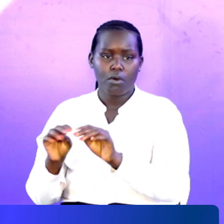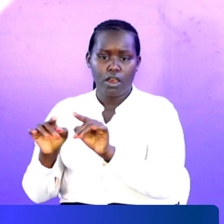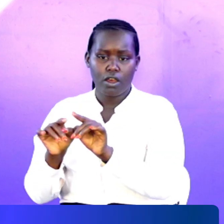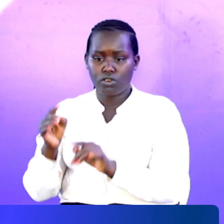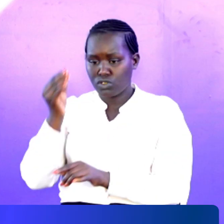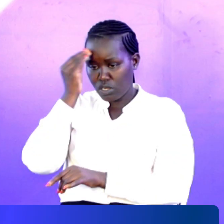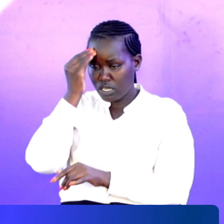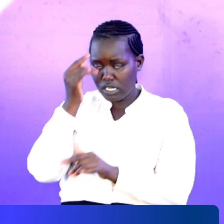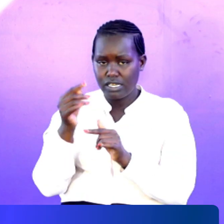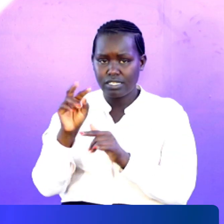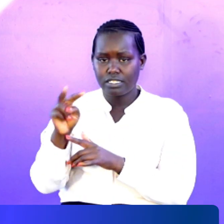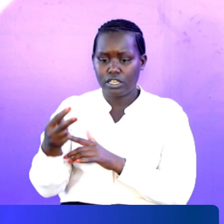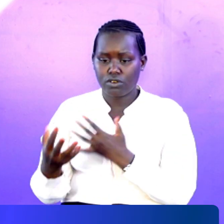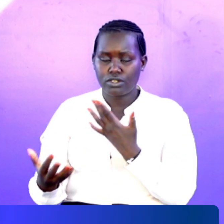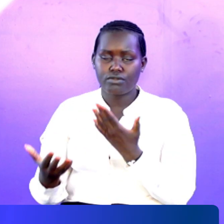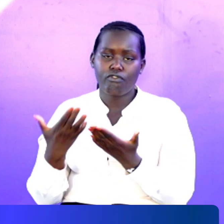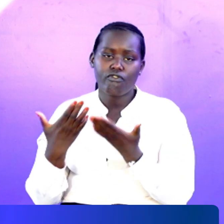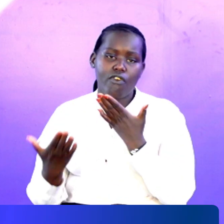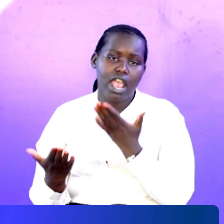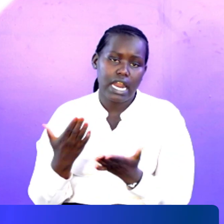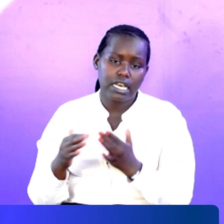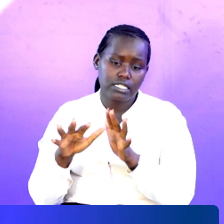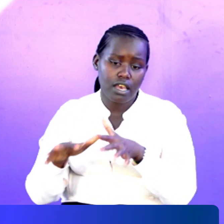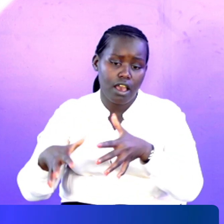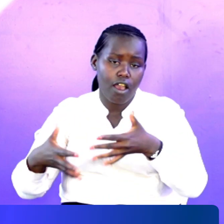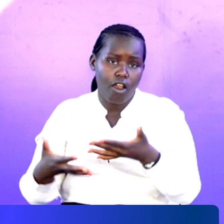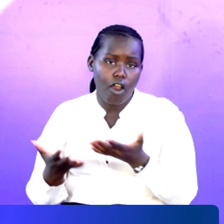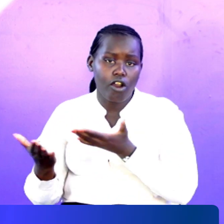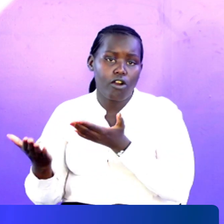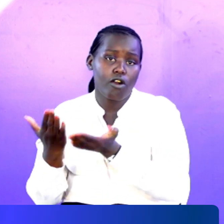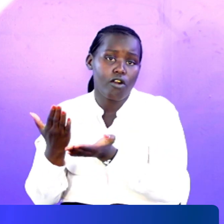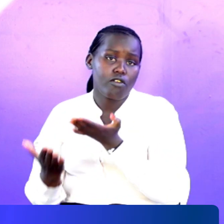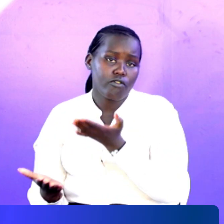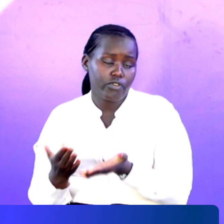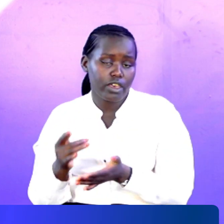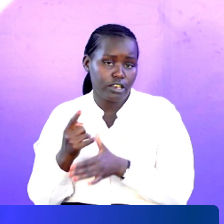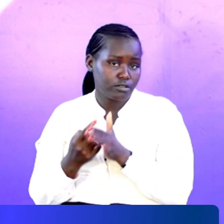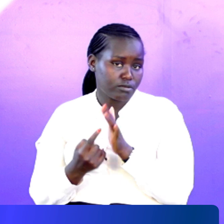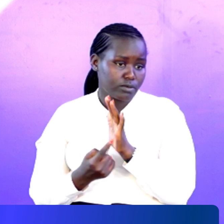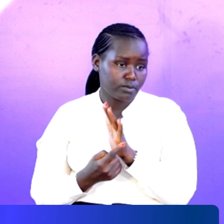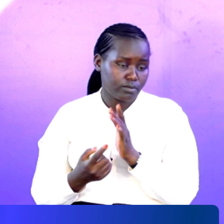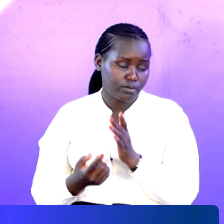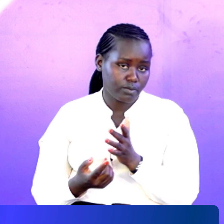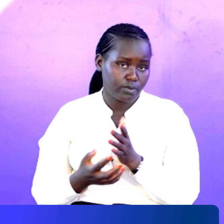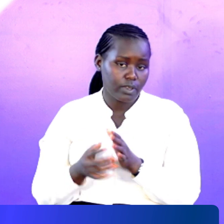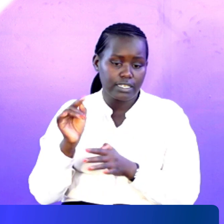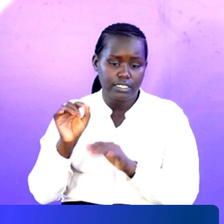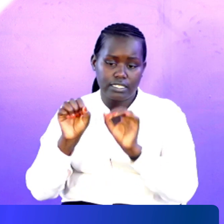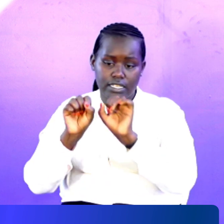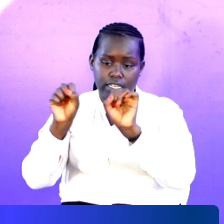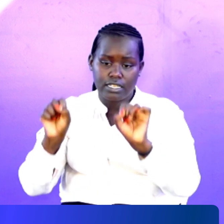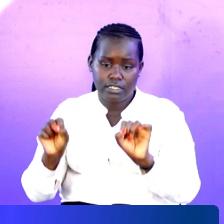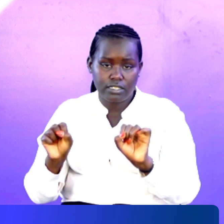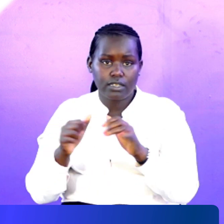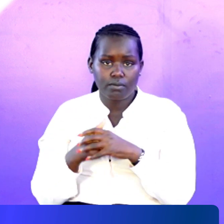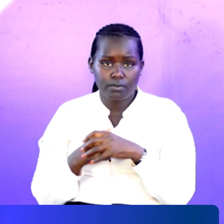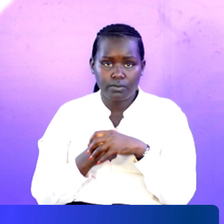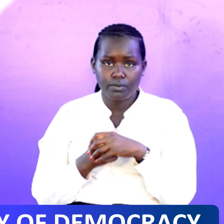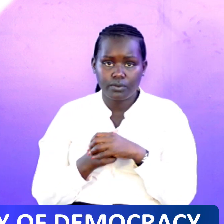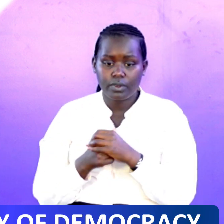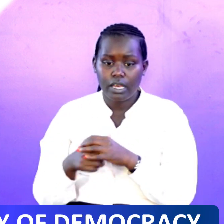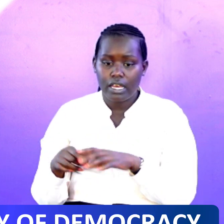is fairness. How fair is this system?